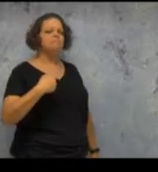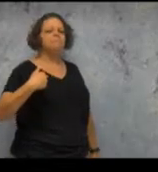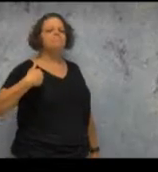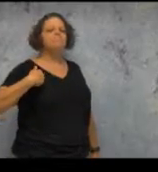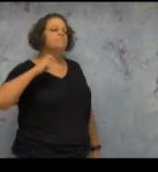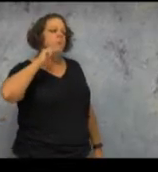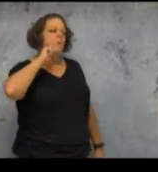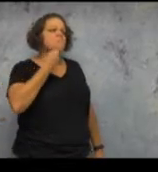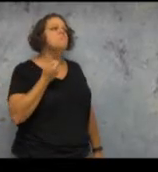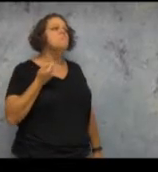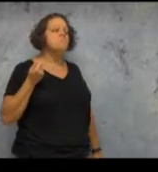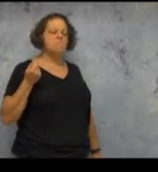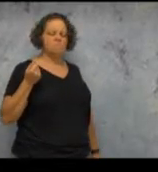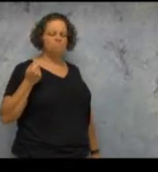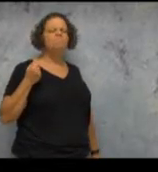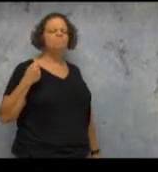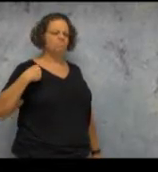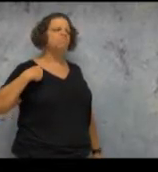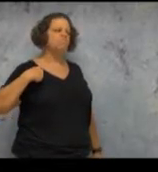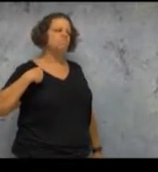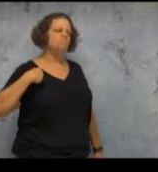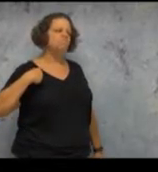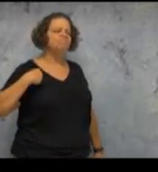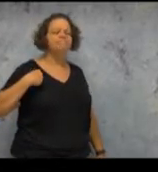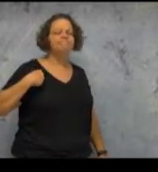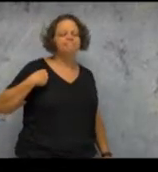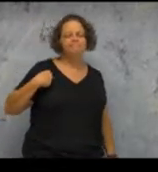"but Blue can be super cool."